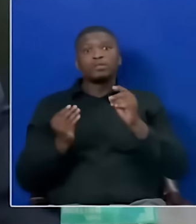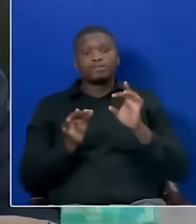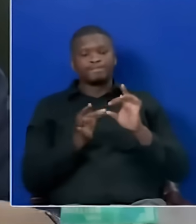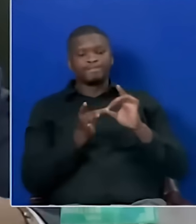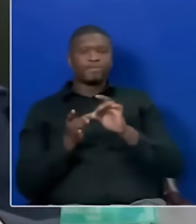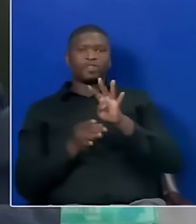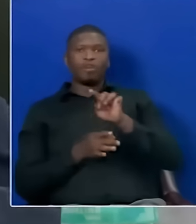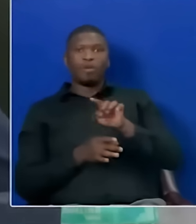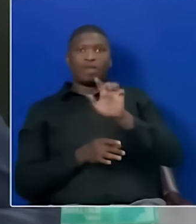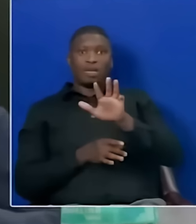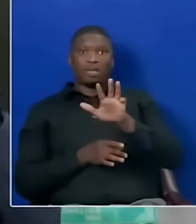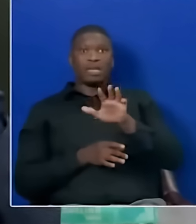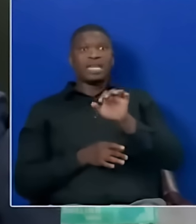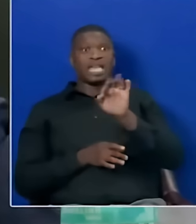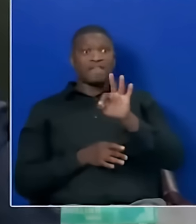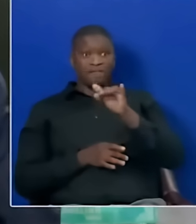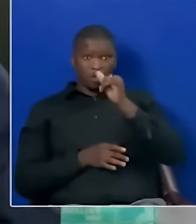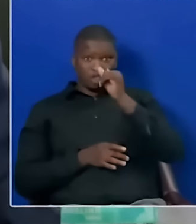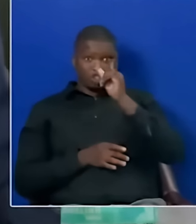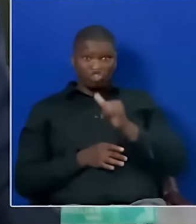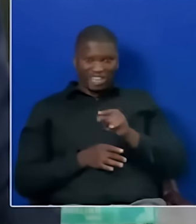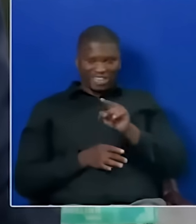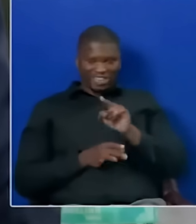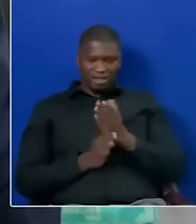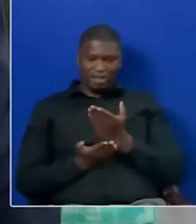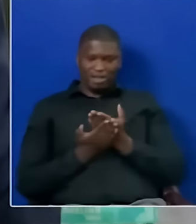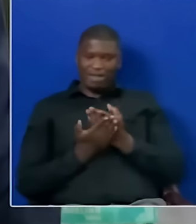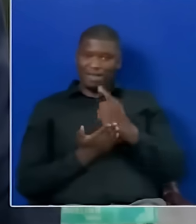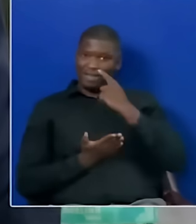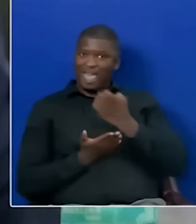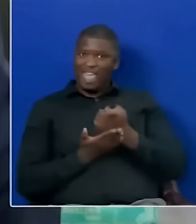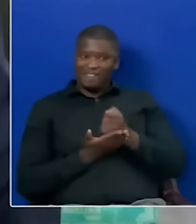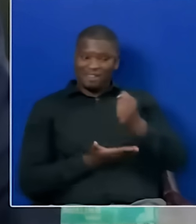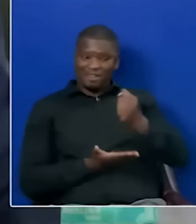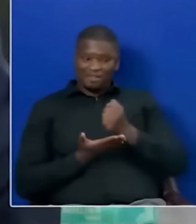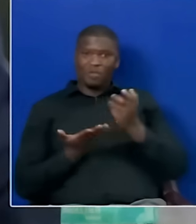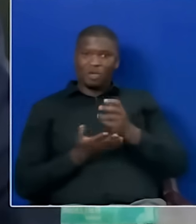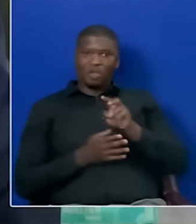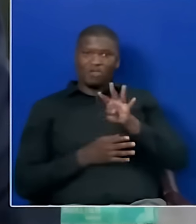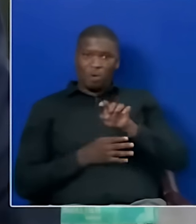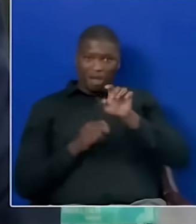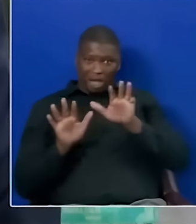exhibits mentioned in 4.9, I'll give the paragraph now, 4.9.